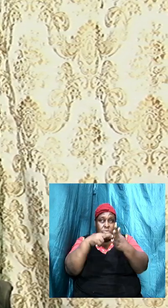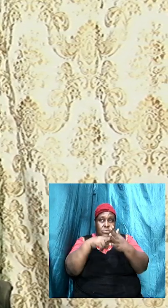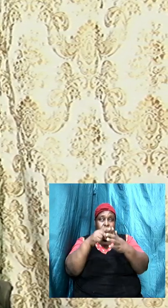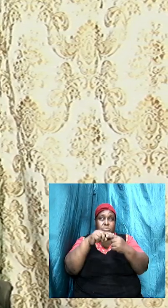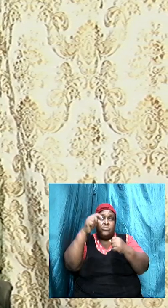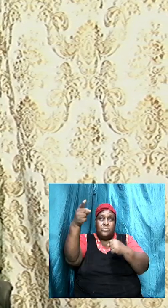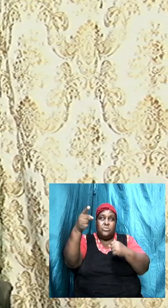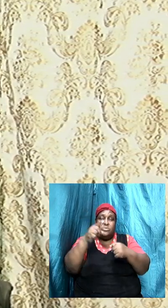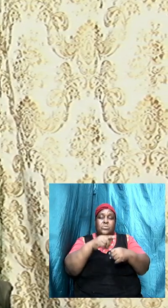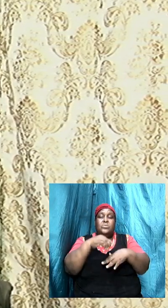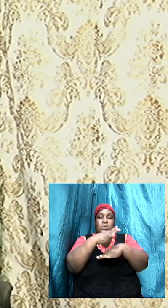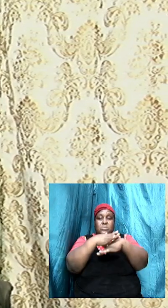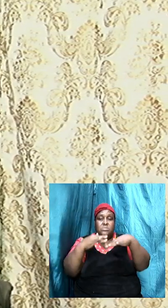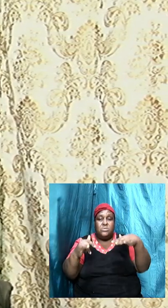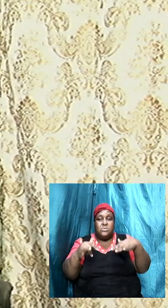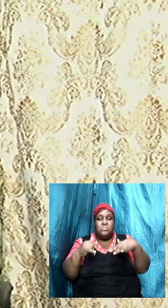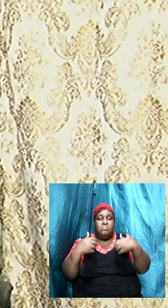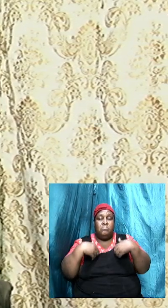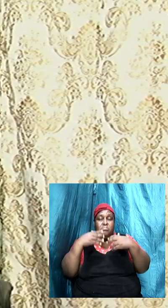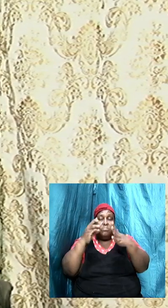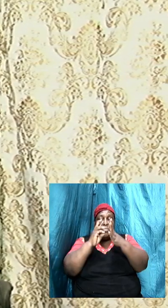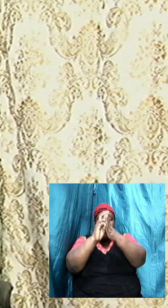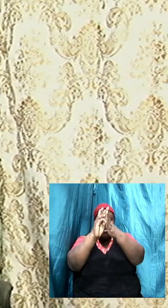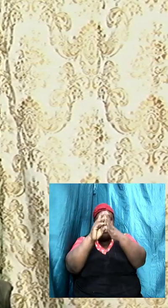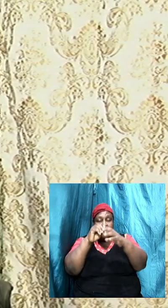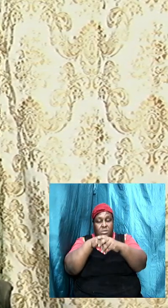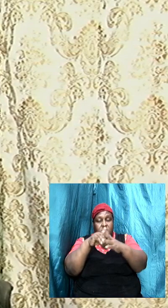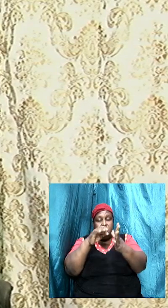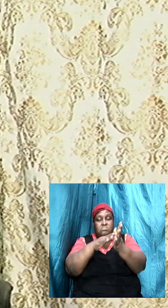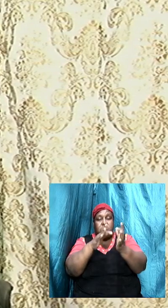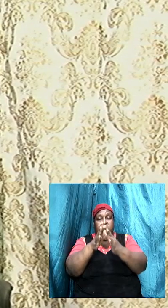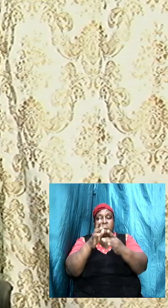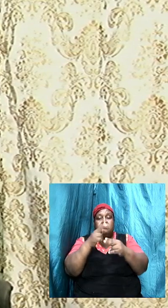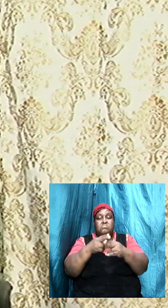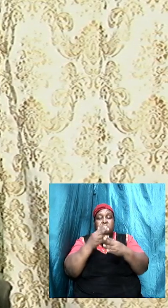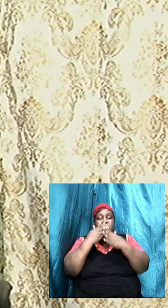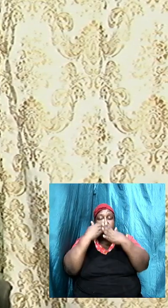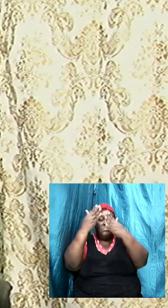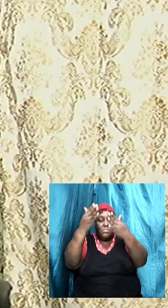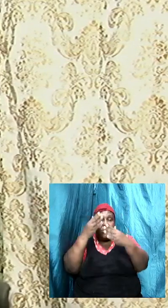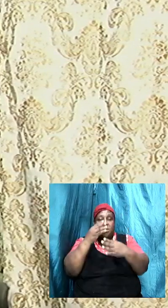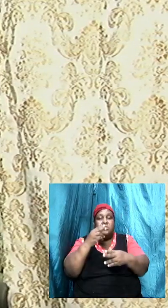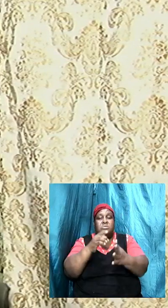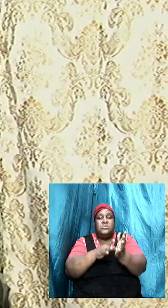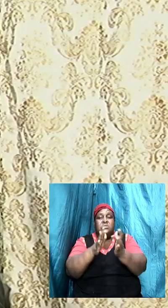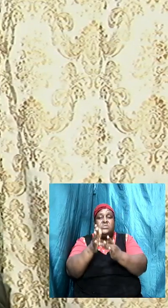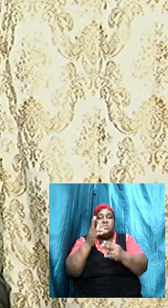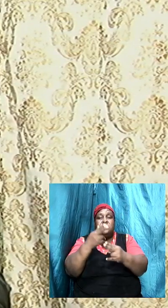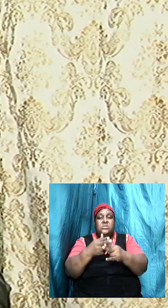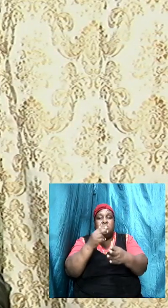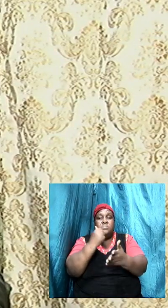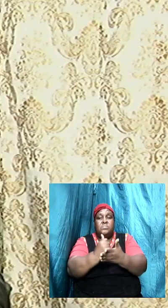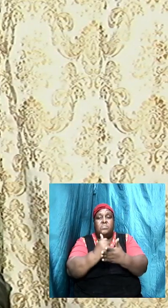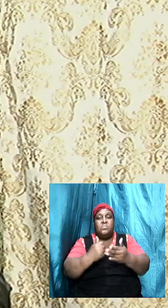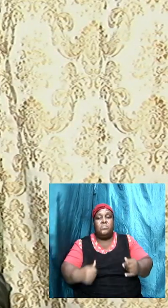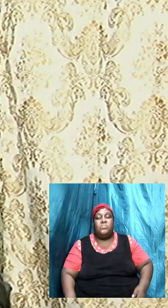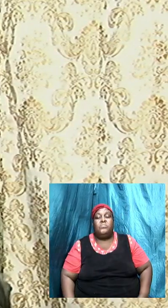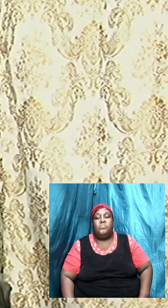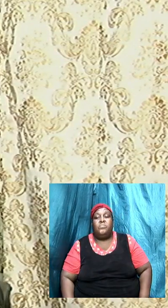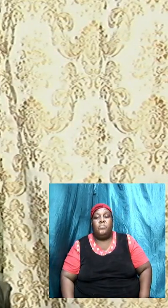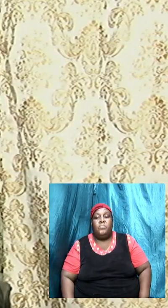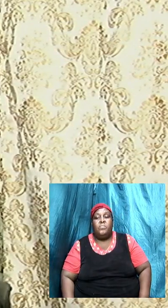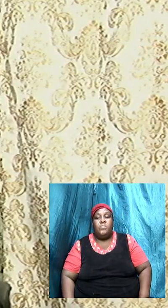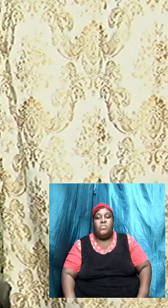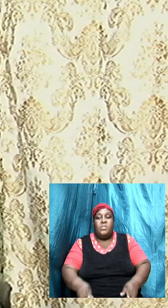in this Bible study as we give you thanks right now in Jesus' name. Amen. Amen. Like I